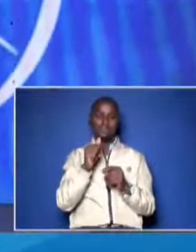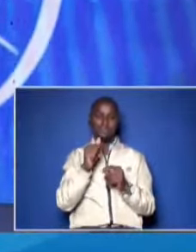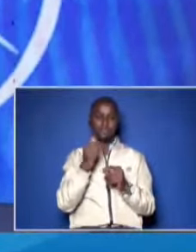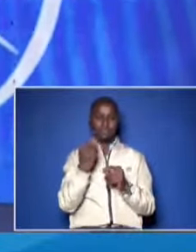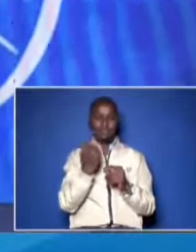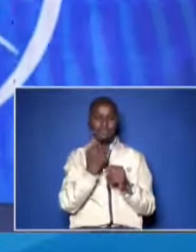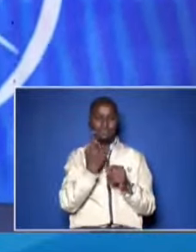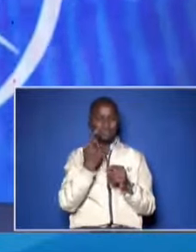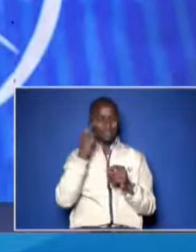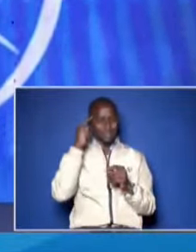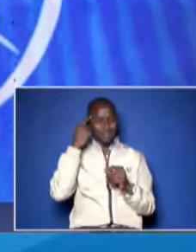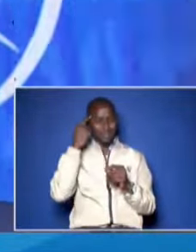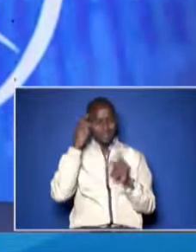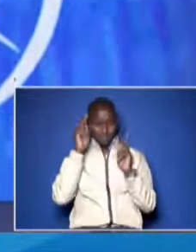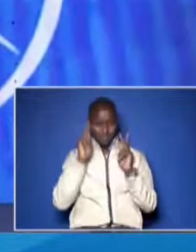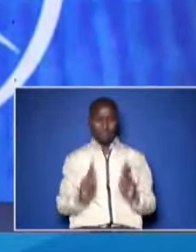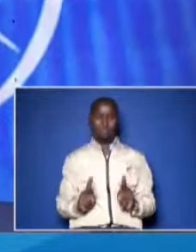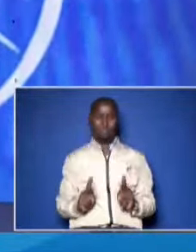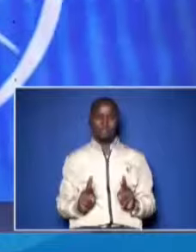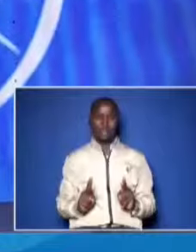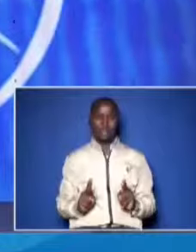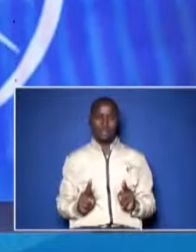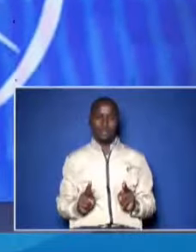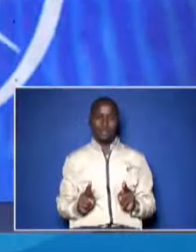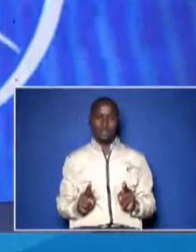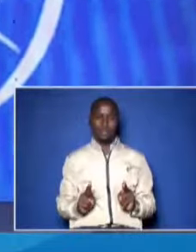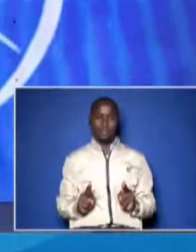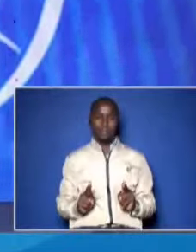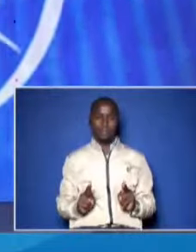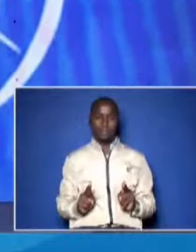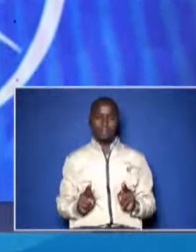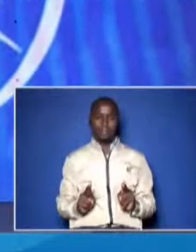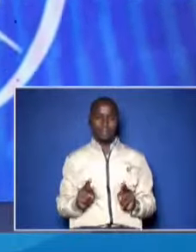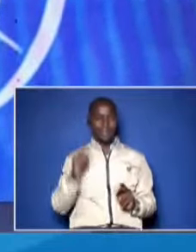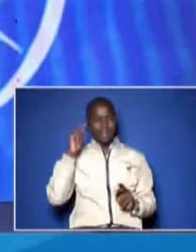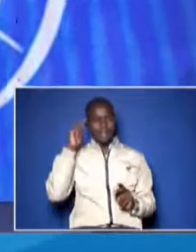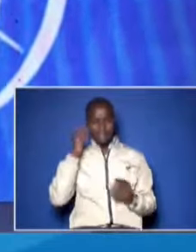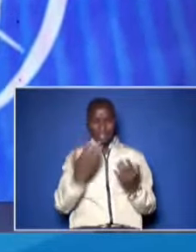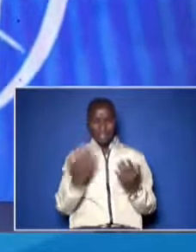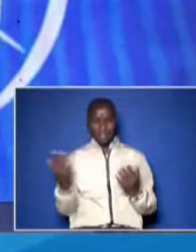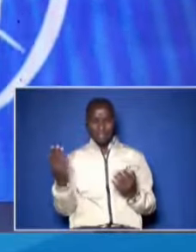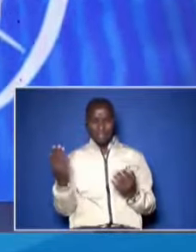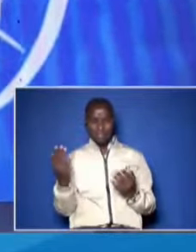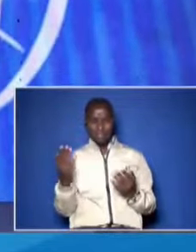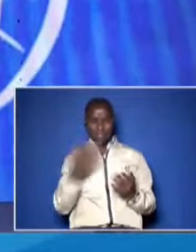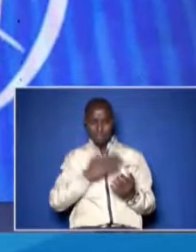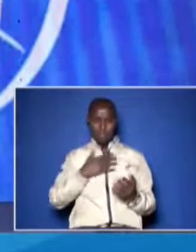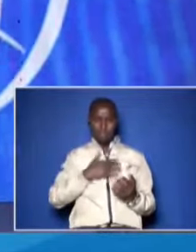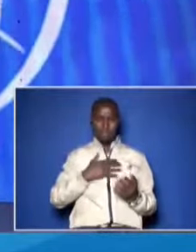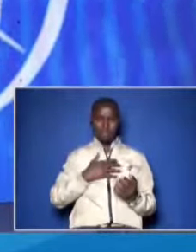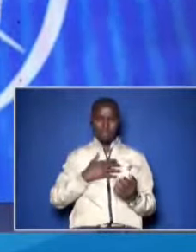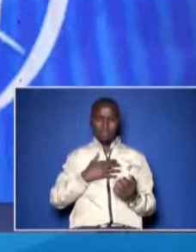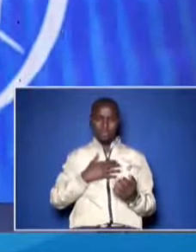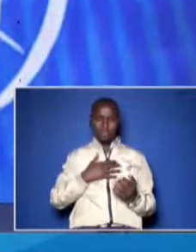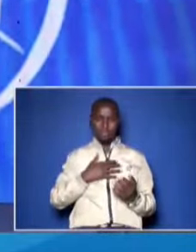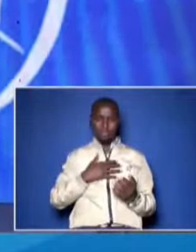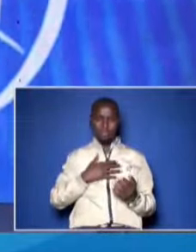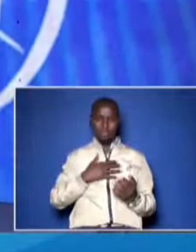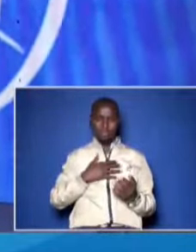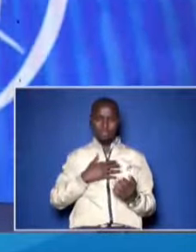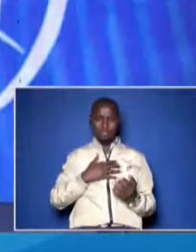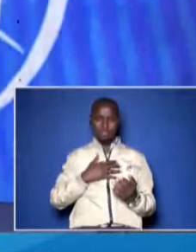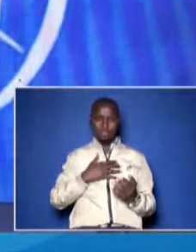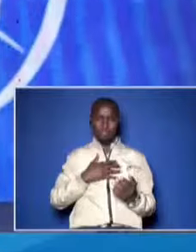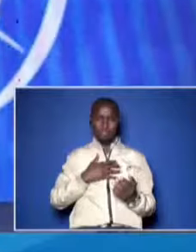knowledge and scientific advance but upon the unmistakable message of the